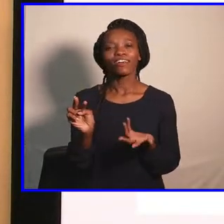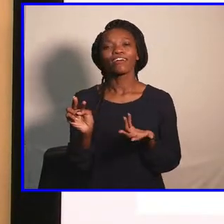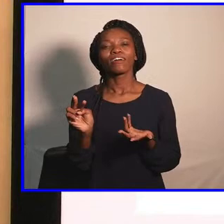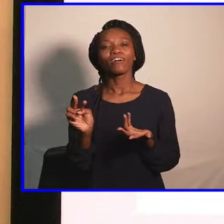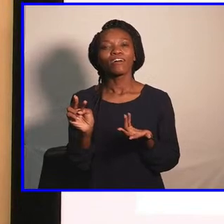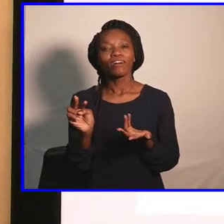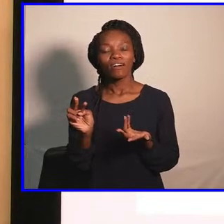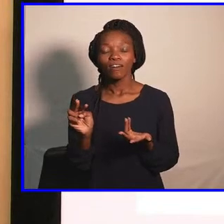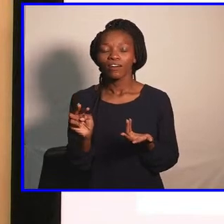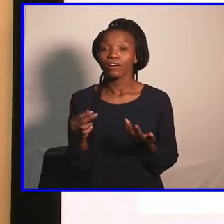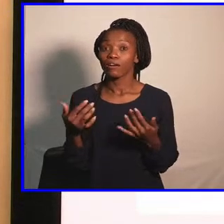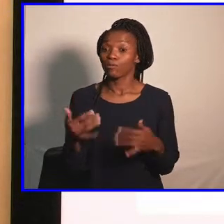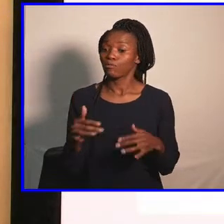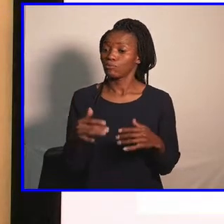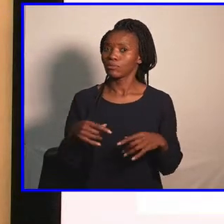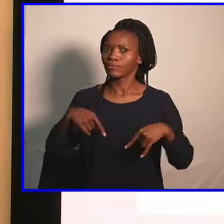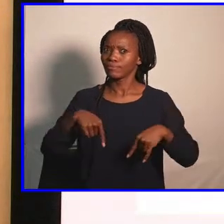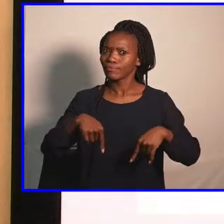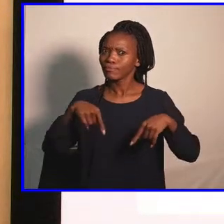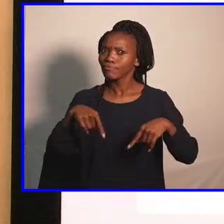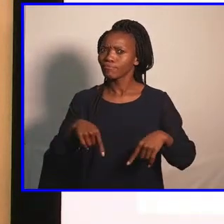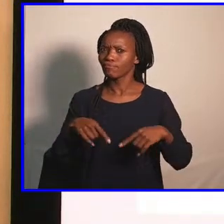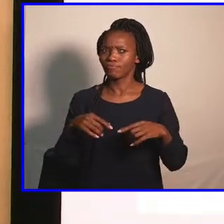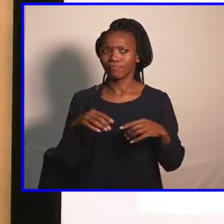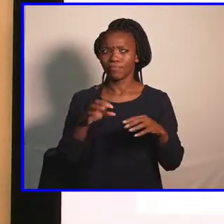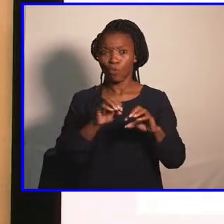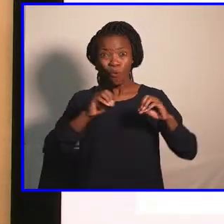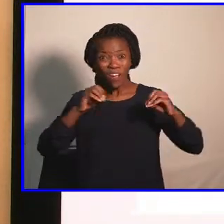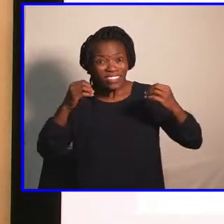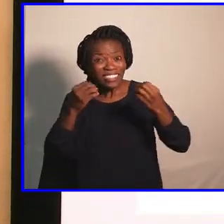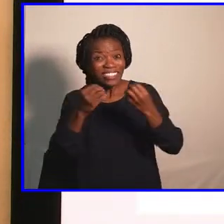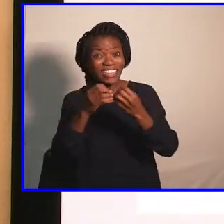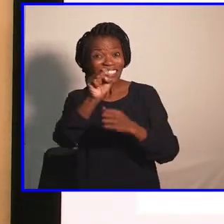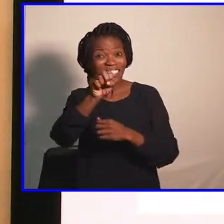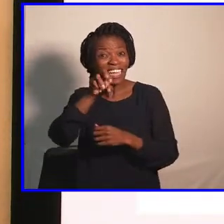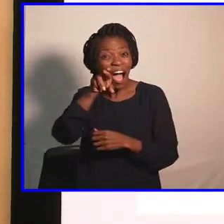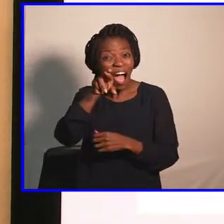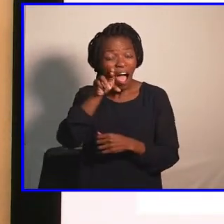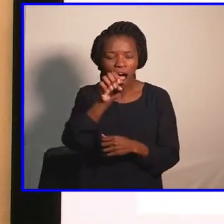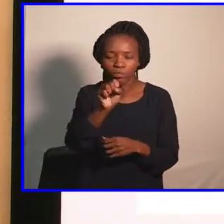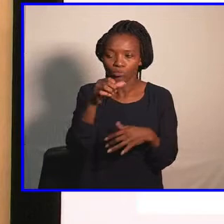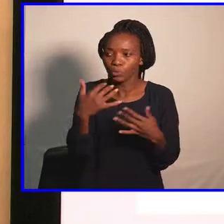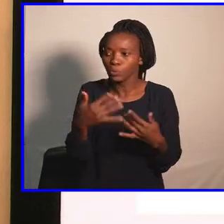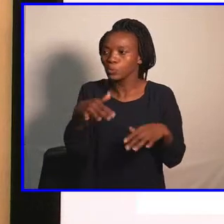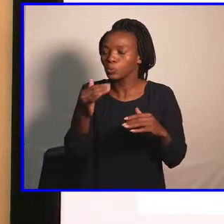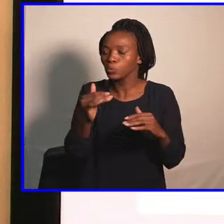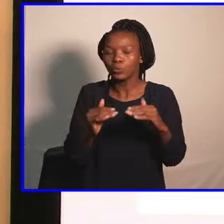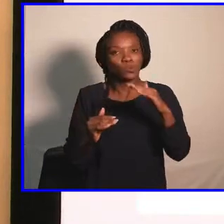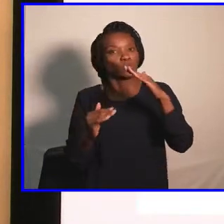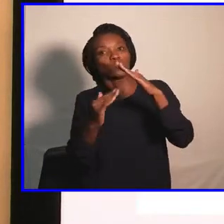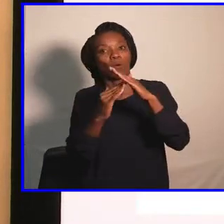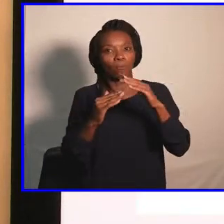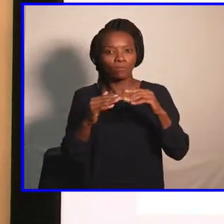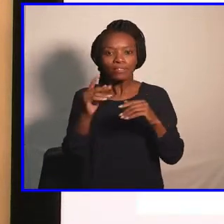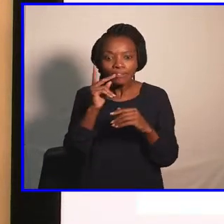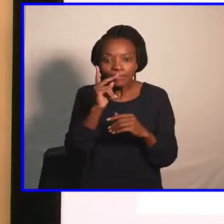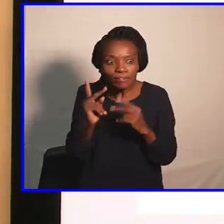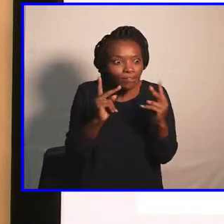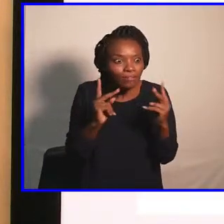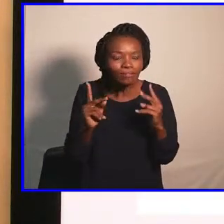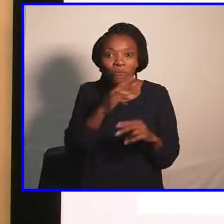how much of a first-class organization SARS is, that we are able to see in real